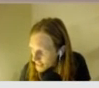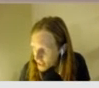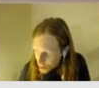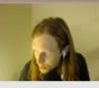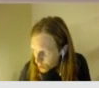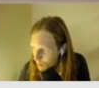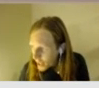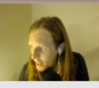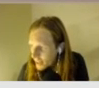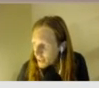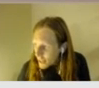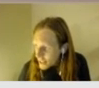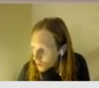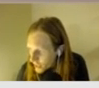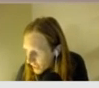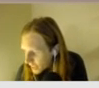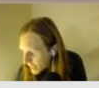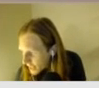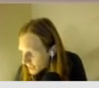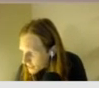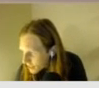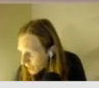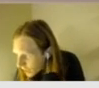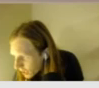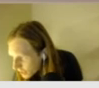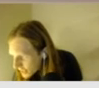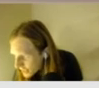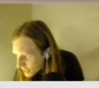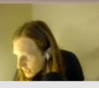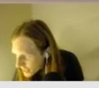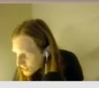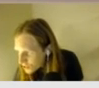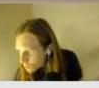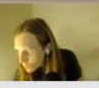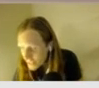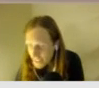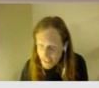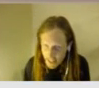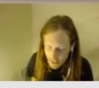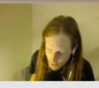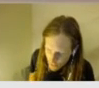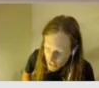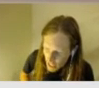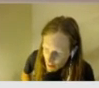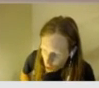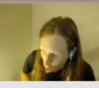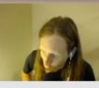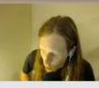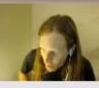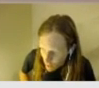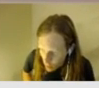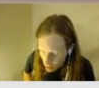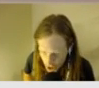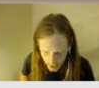he's an entrepreneur, but his whole thing is he's really into this philosophical